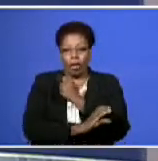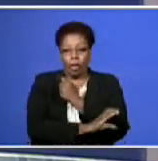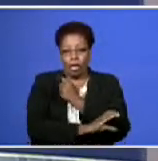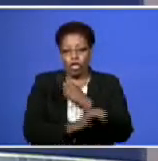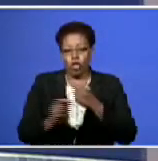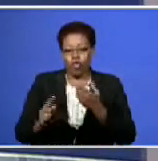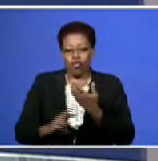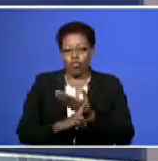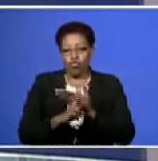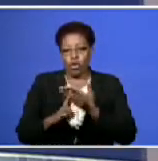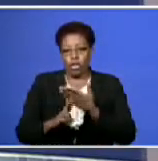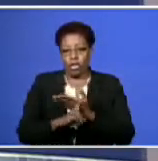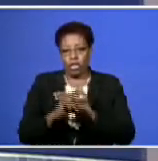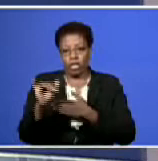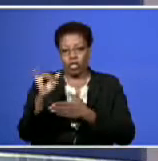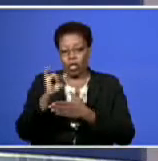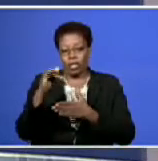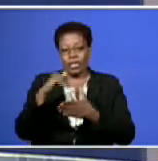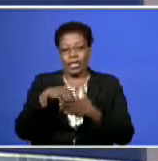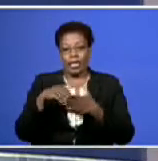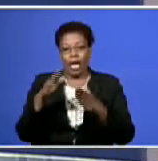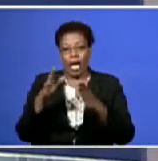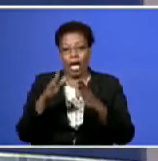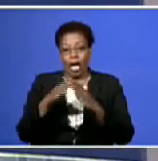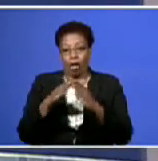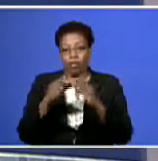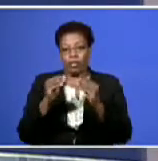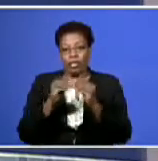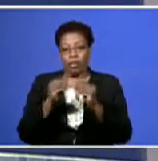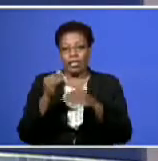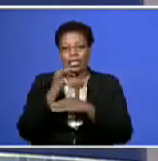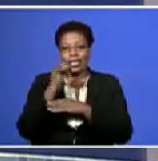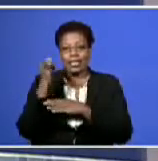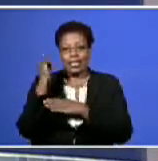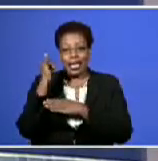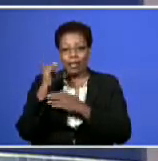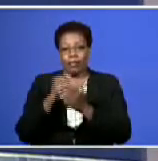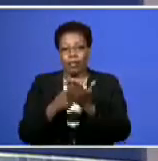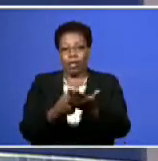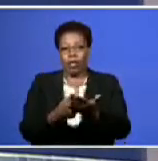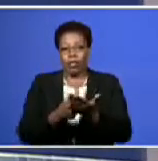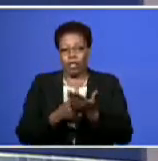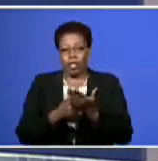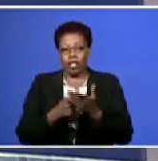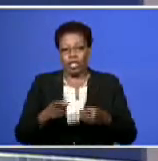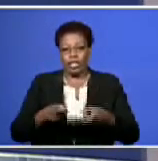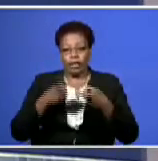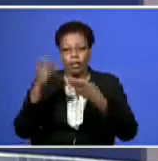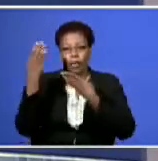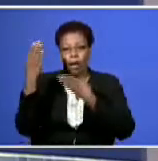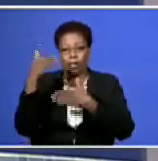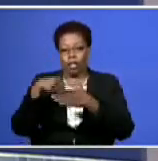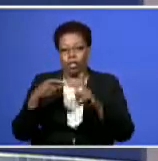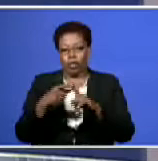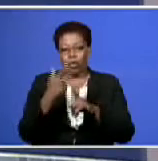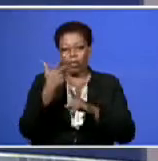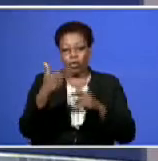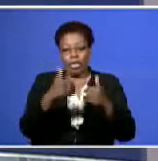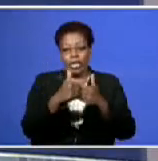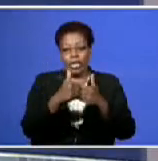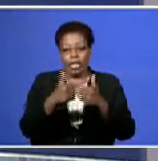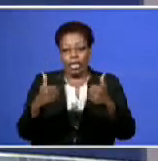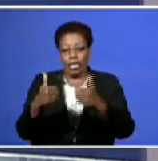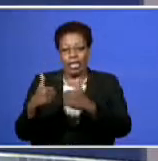Risk Insurance Facility in the House of Assembly yesterday. He said the renegotiation divided the Bahamas into three distinct